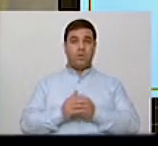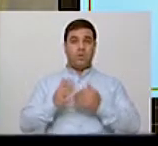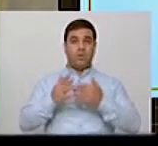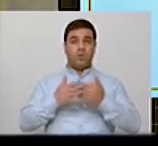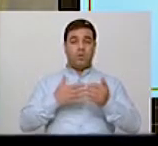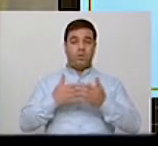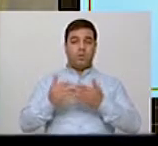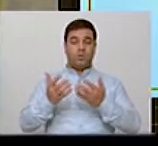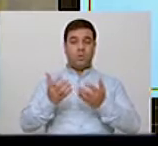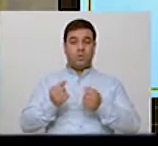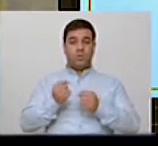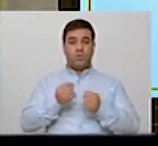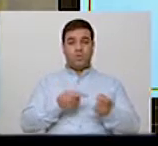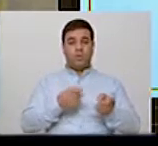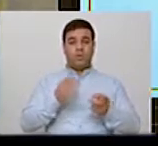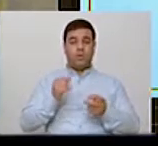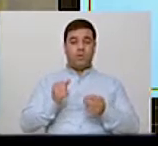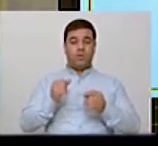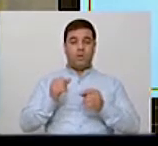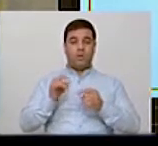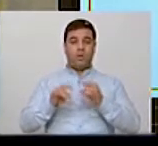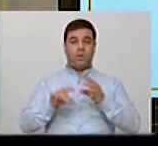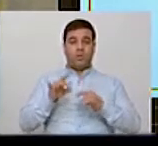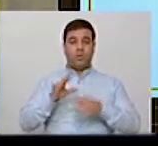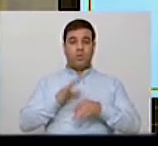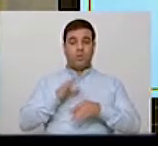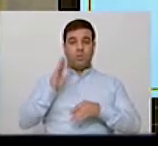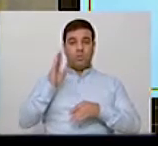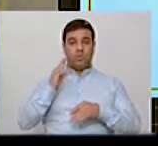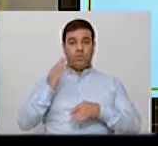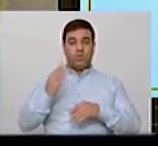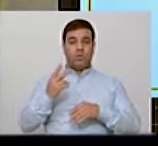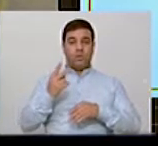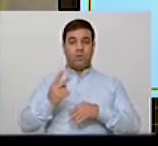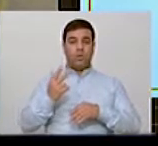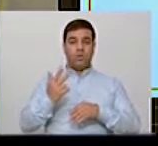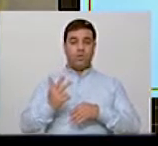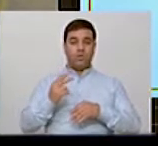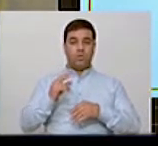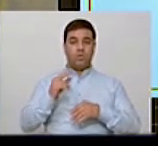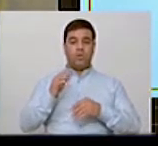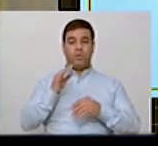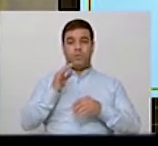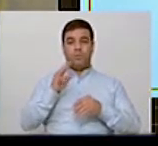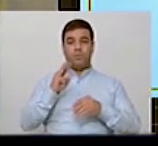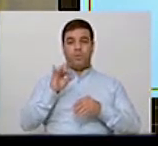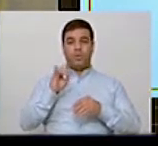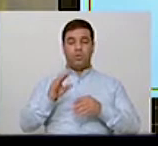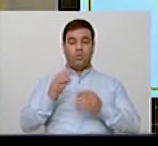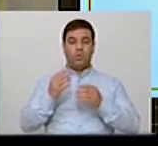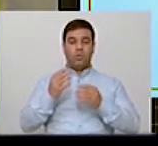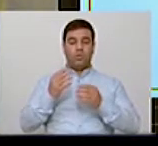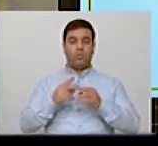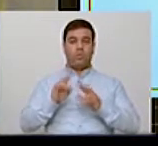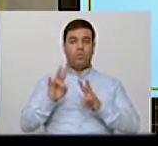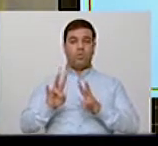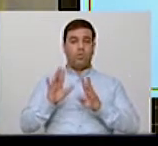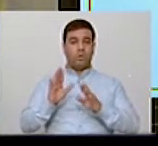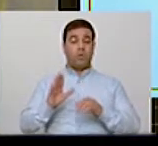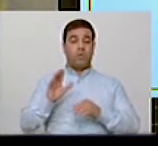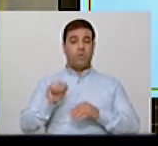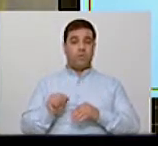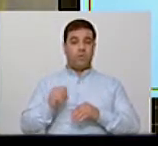olib tashlanadi va qaynab turgan suvda 2-3 daqiqa ushlanadi.